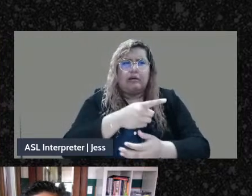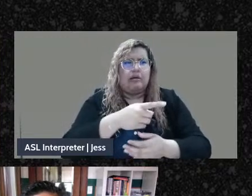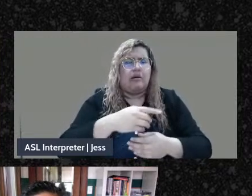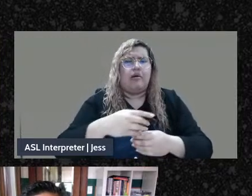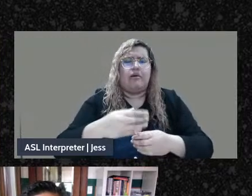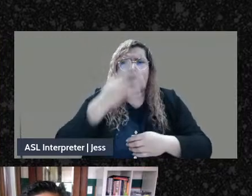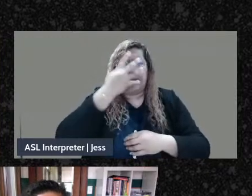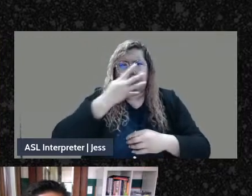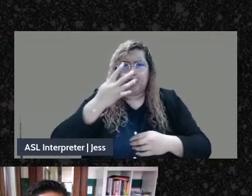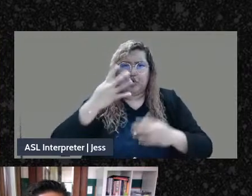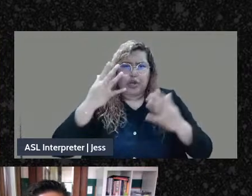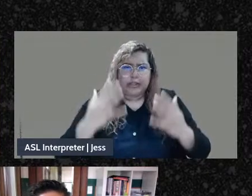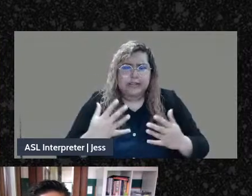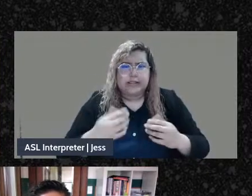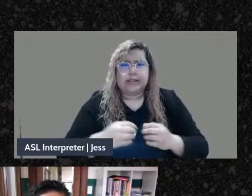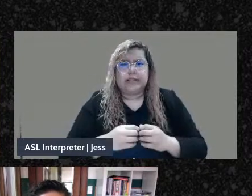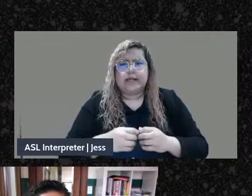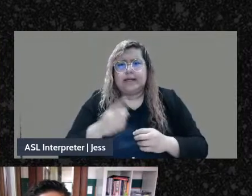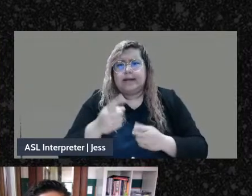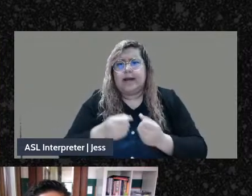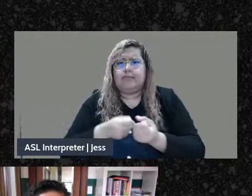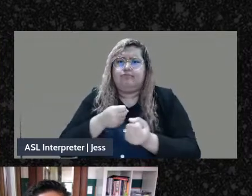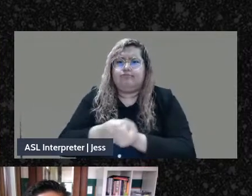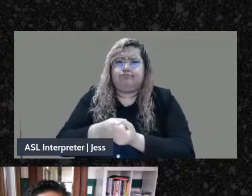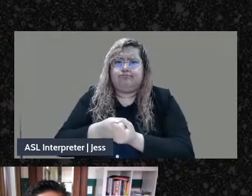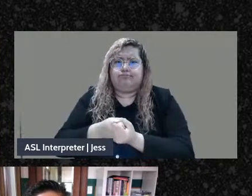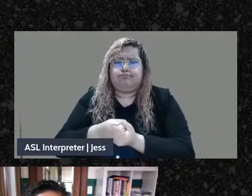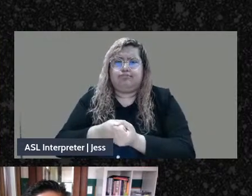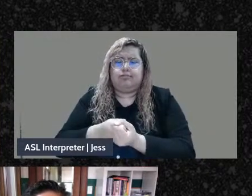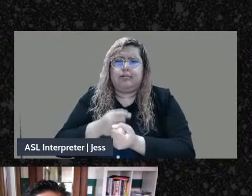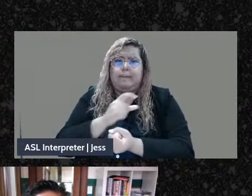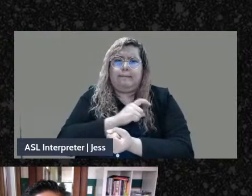its fidelity to policing and imprisonment.